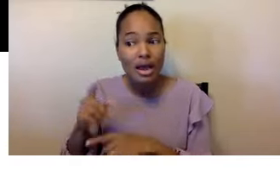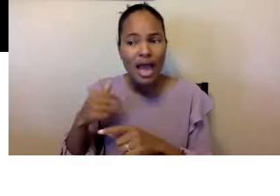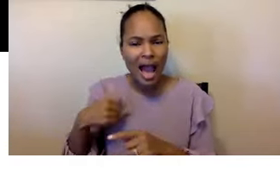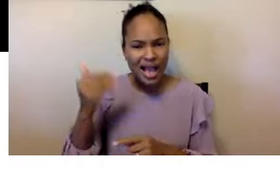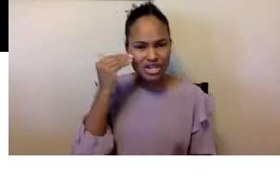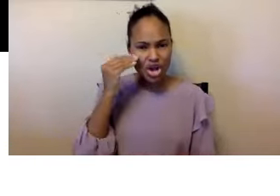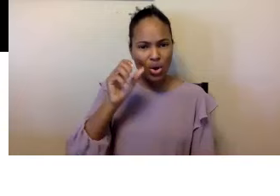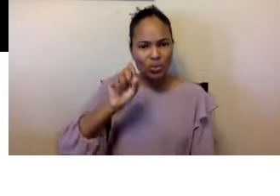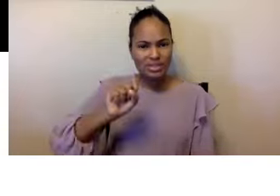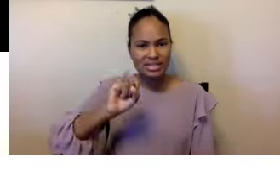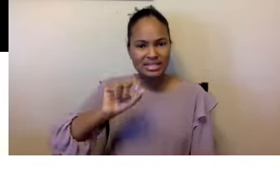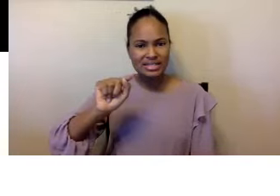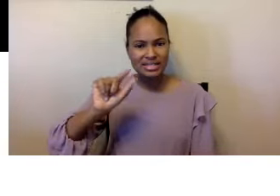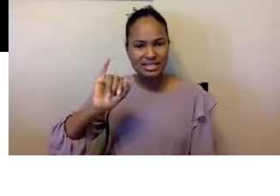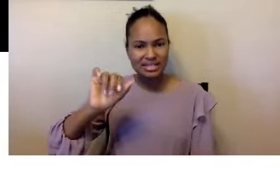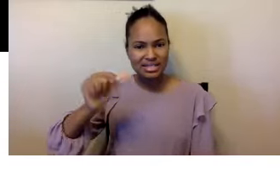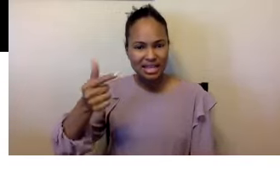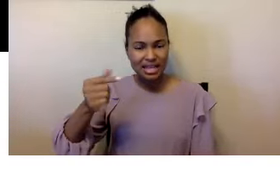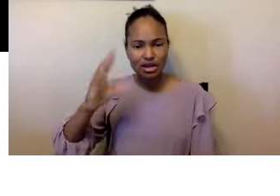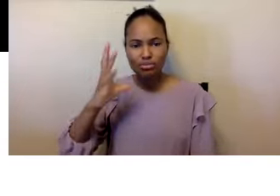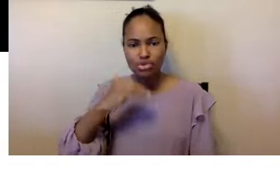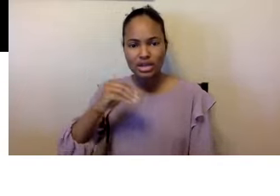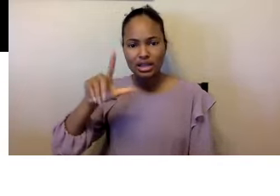her series on HBO Max.